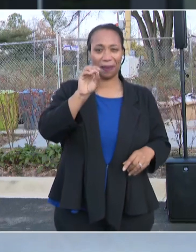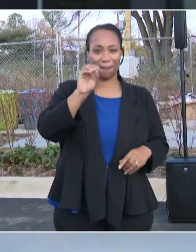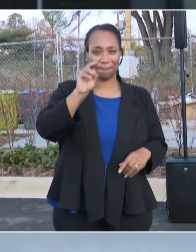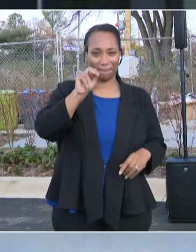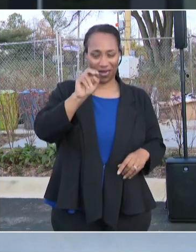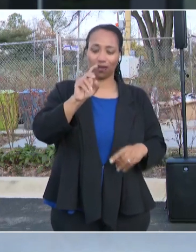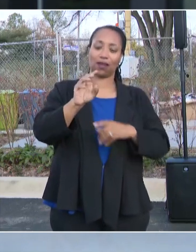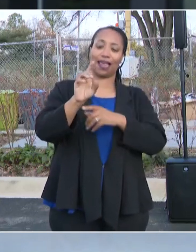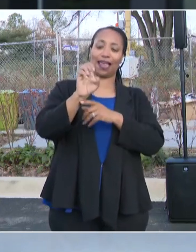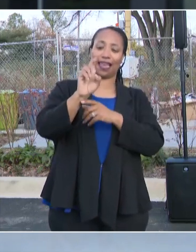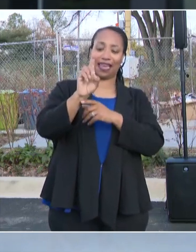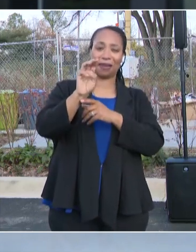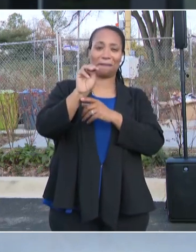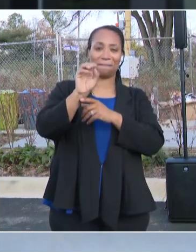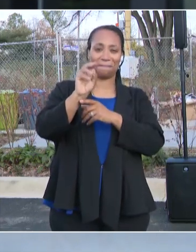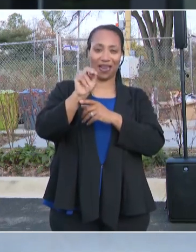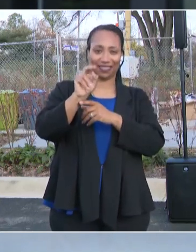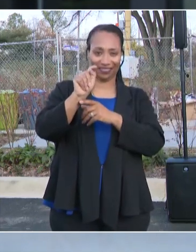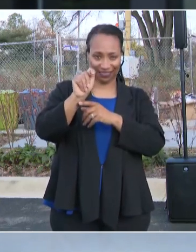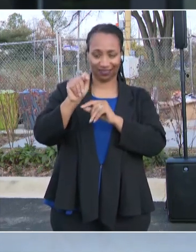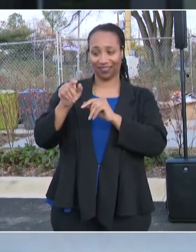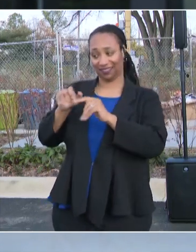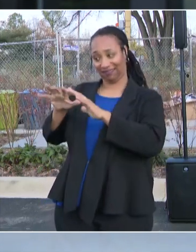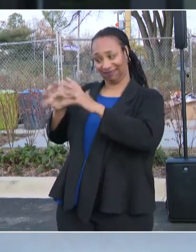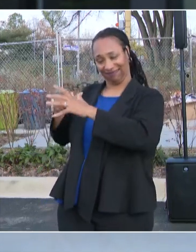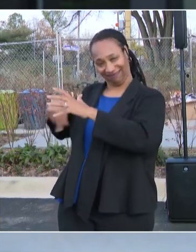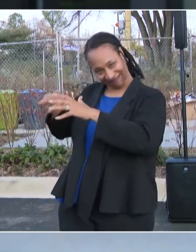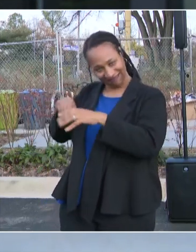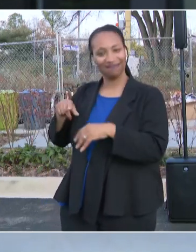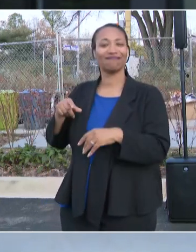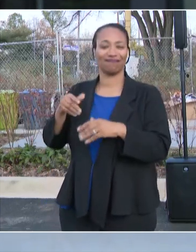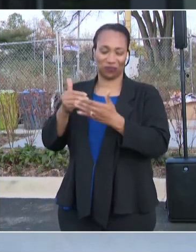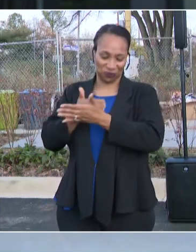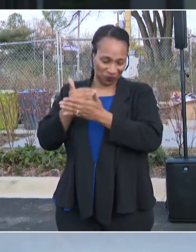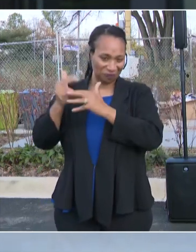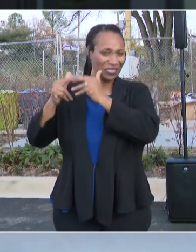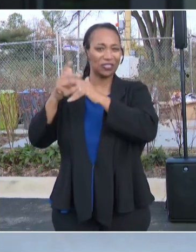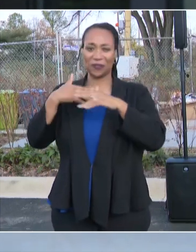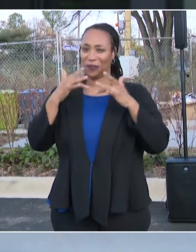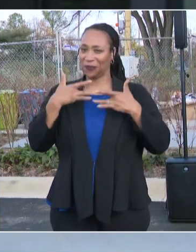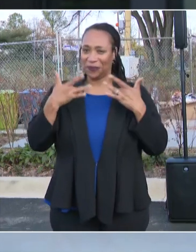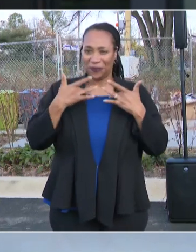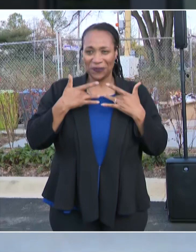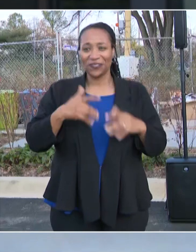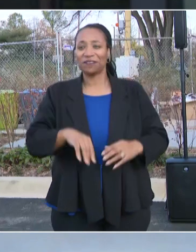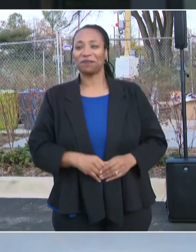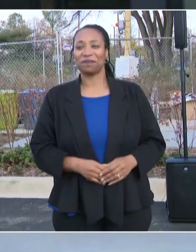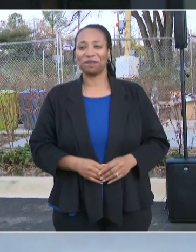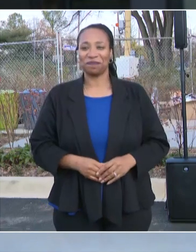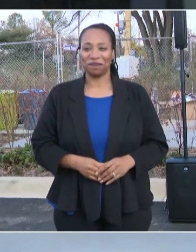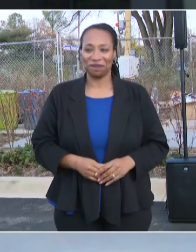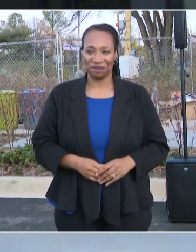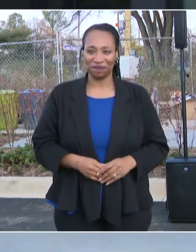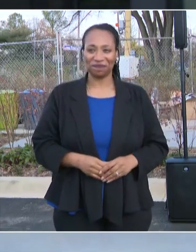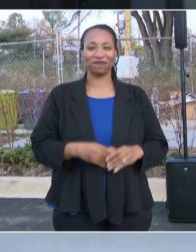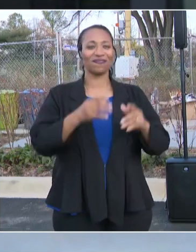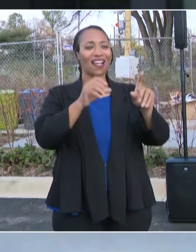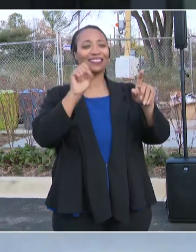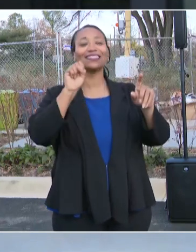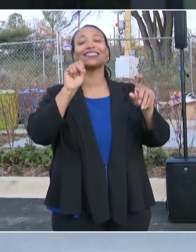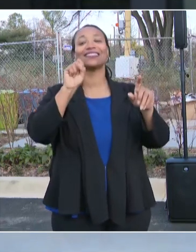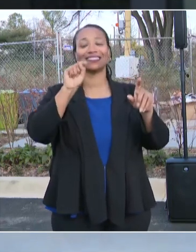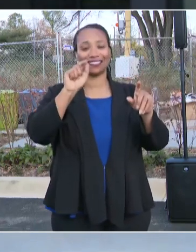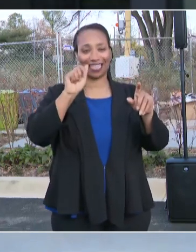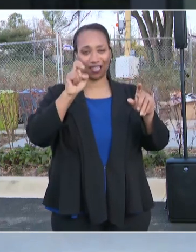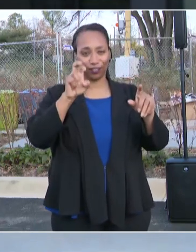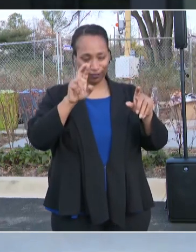family of Mr. Senker, Asberry Senker. The family, Mr. Senker, here, raise your hand. Give it up for the residents here who